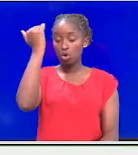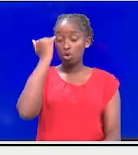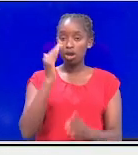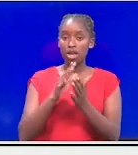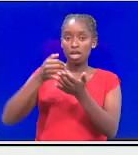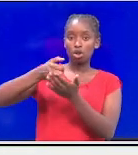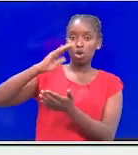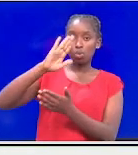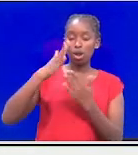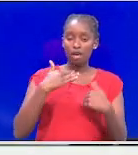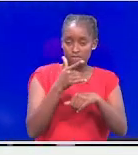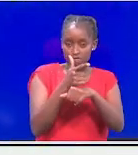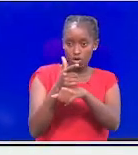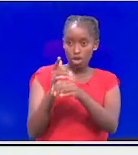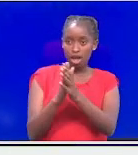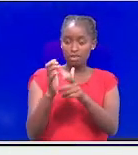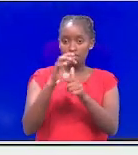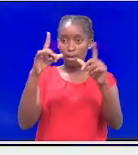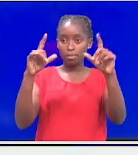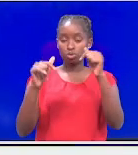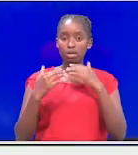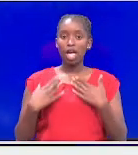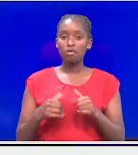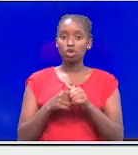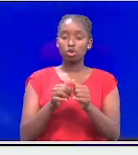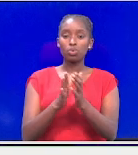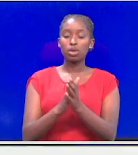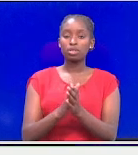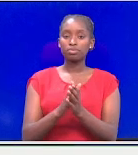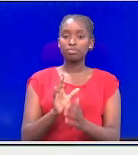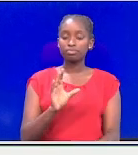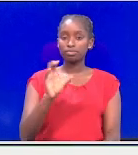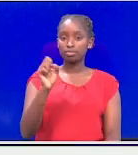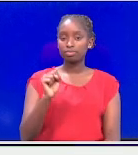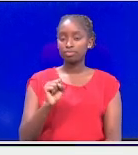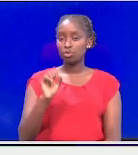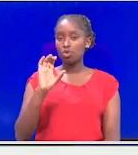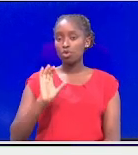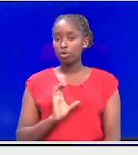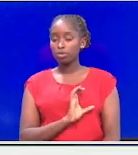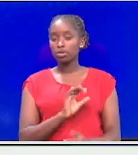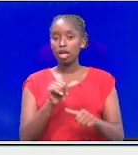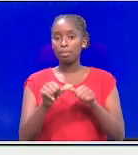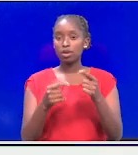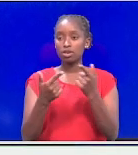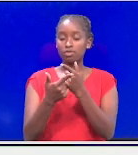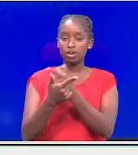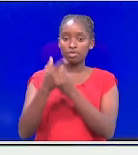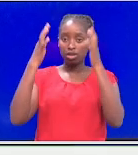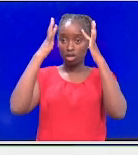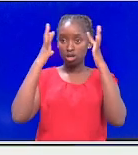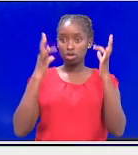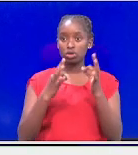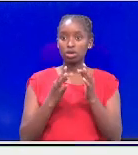clips and pictures depicting him chairing cabinet committees, overseeing implementation of cabinet decisions, coordinating